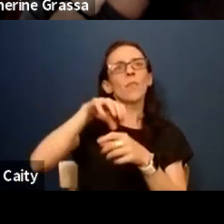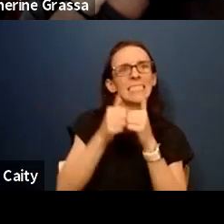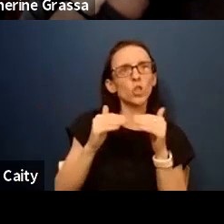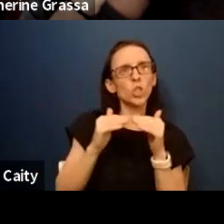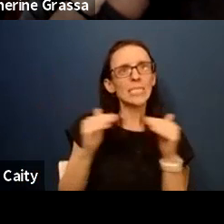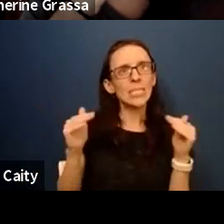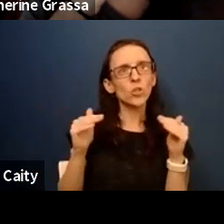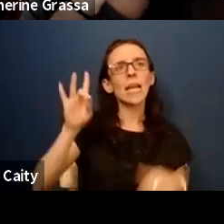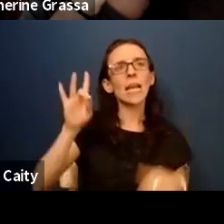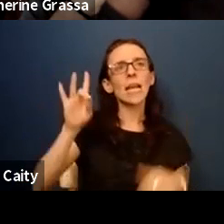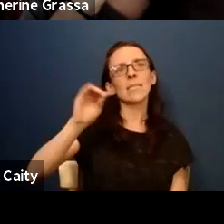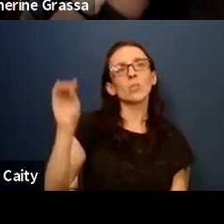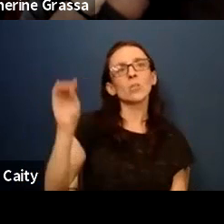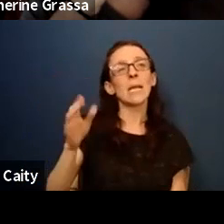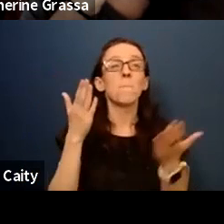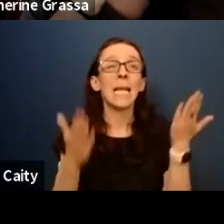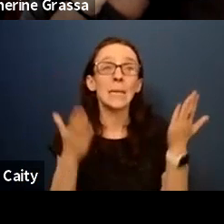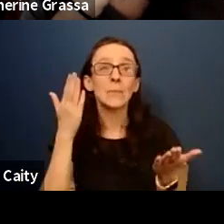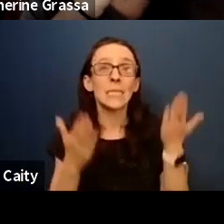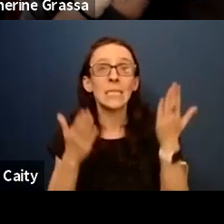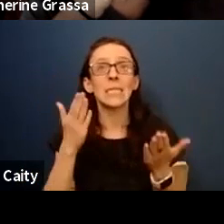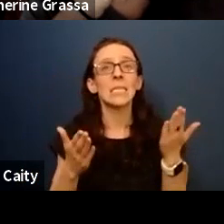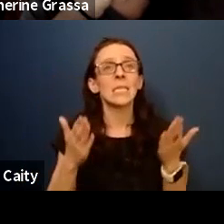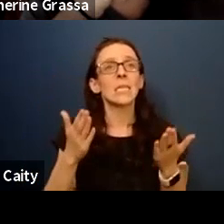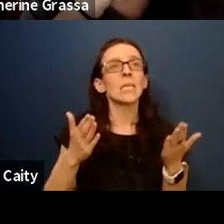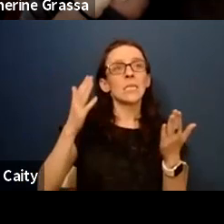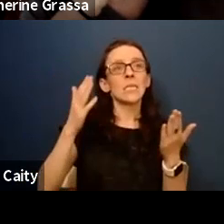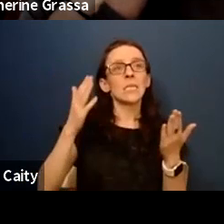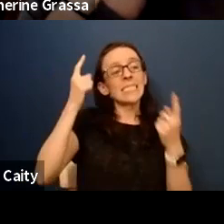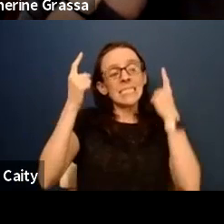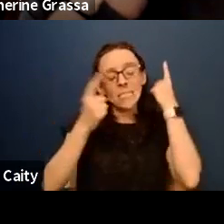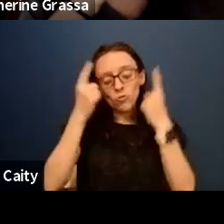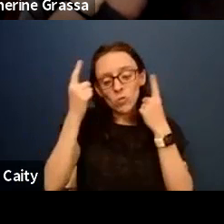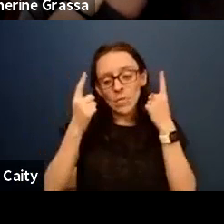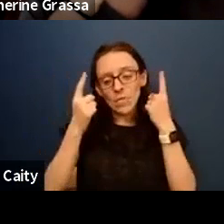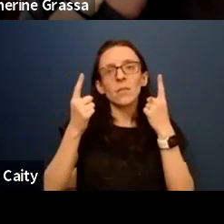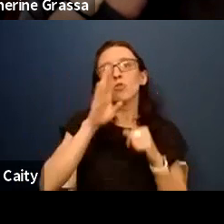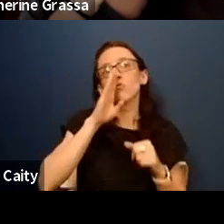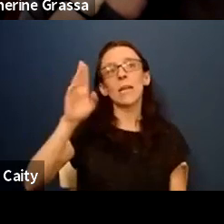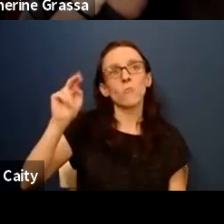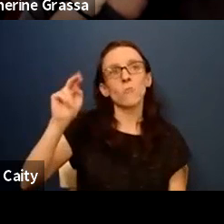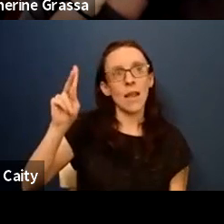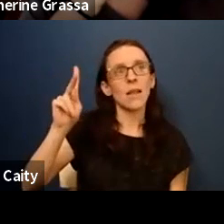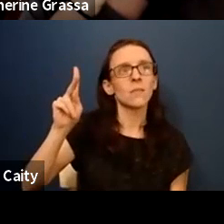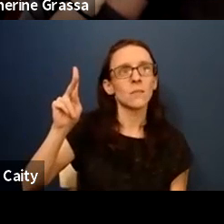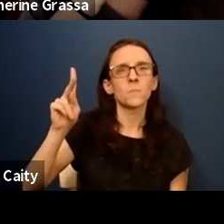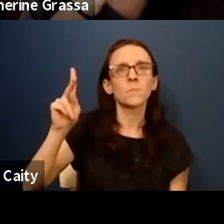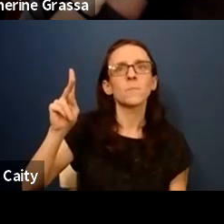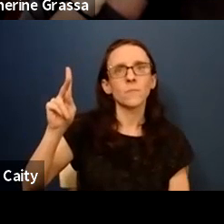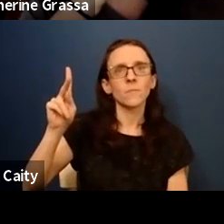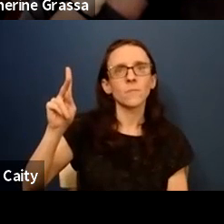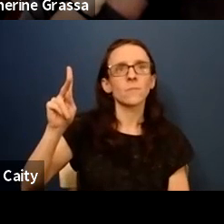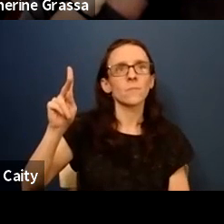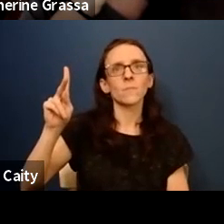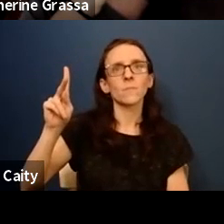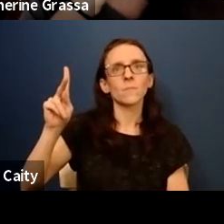80% may be under consideration straight rank. Correct. Which would then be 100%.